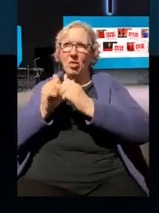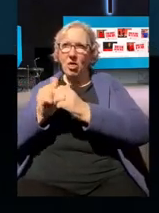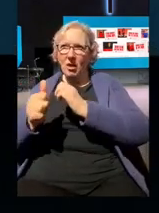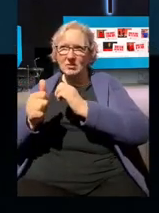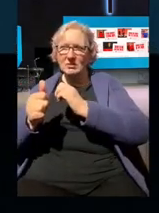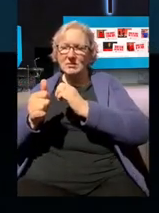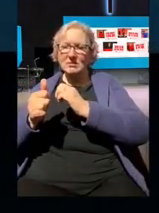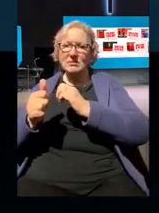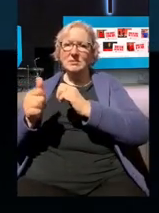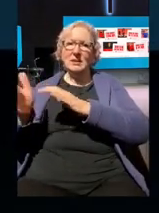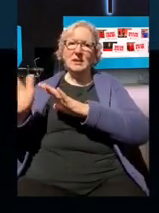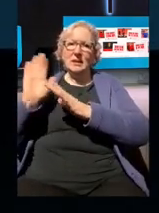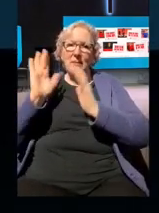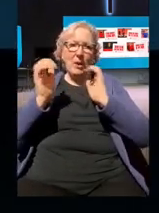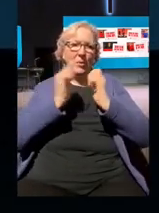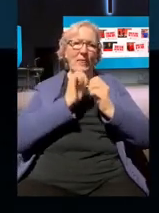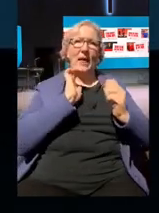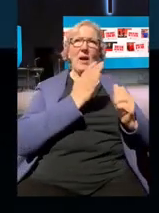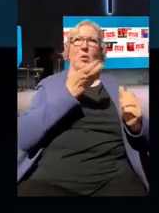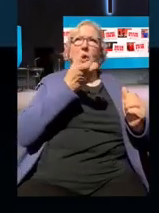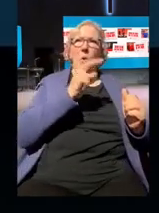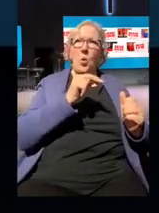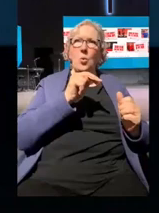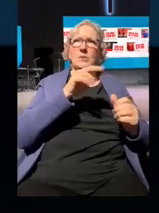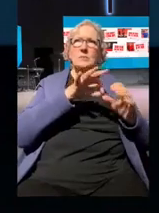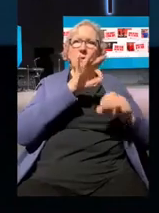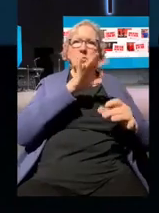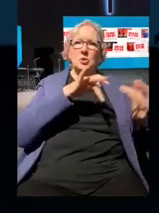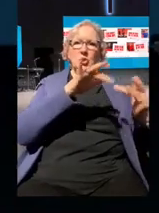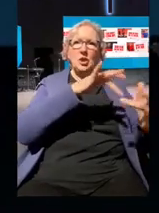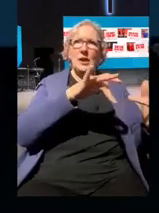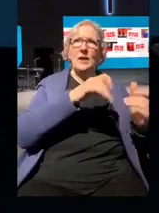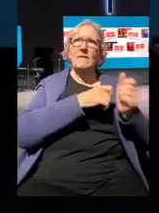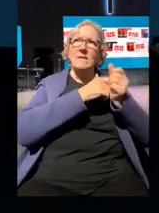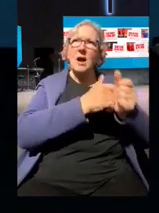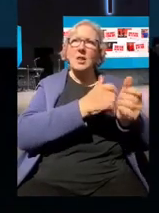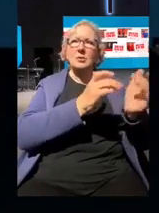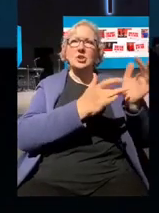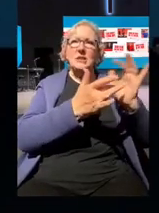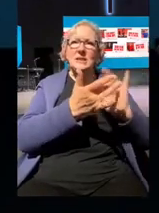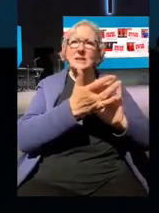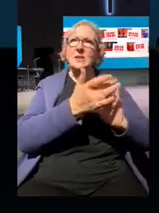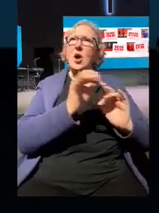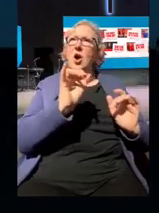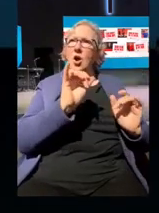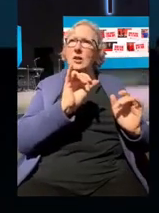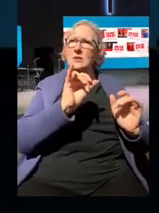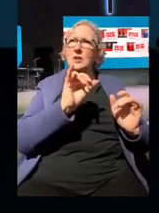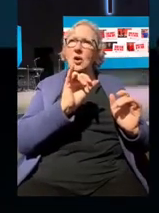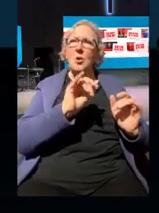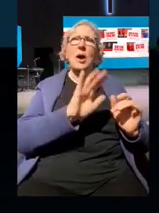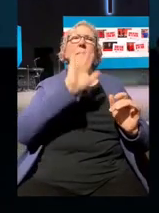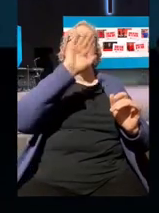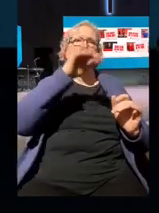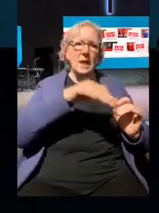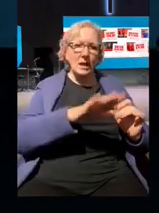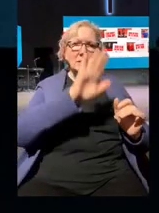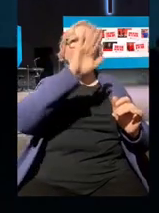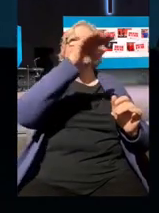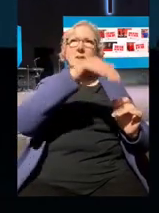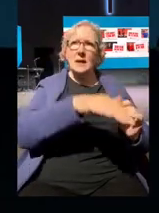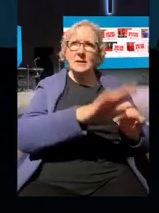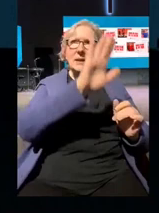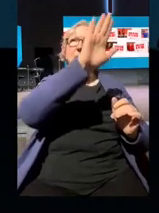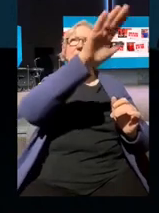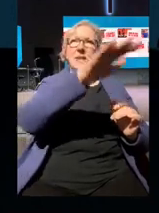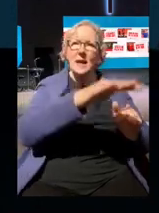our own spiritual journey. Following Jesus, it's also full of ups and downs and victories and